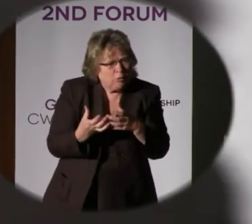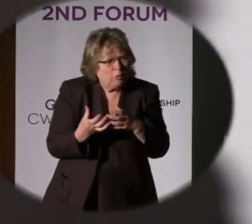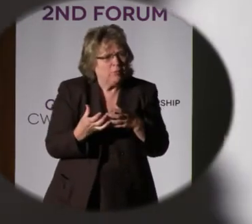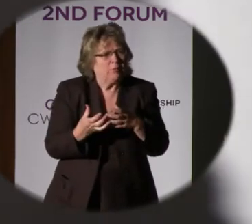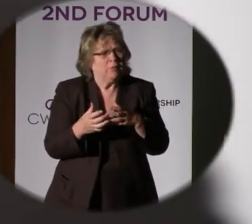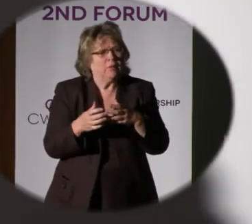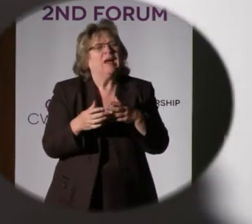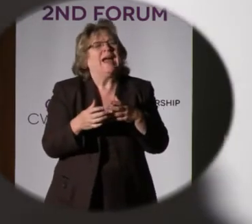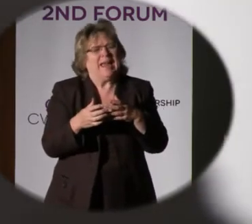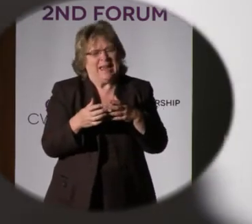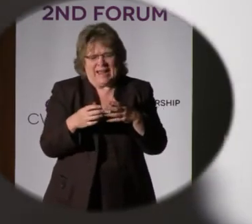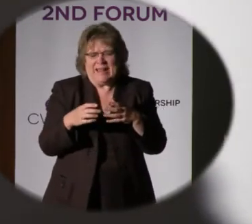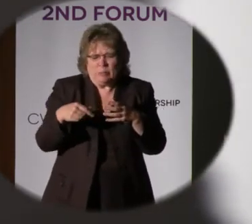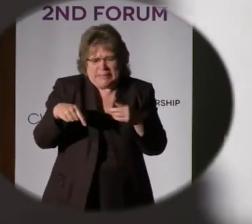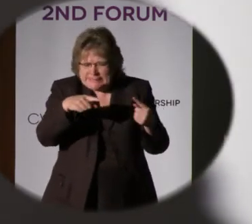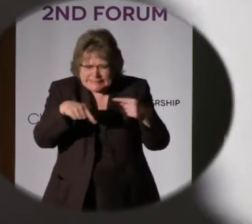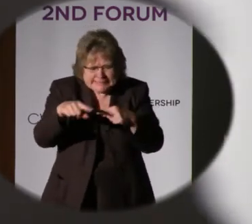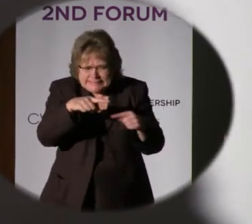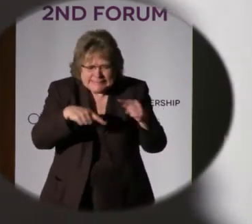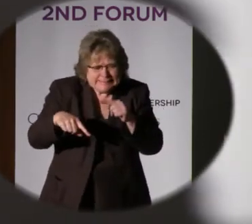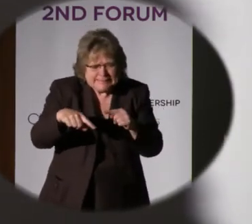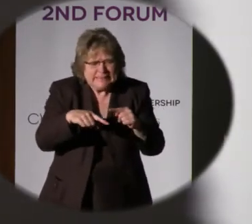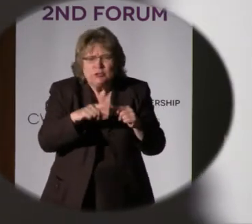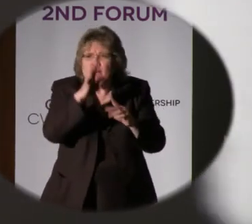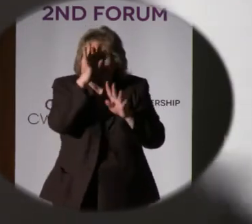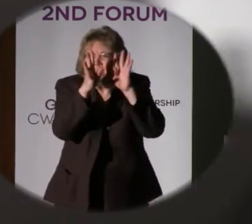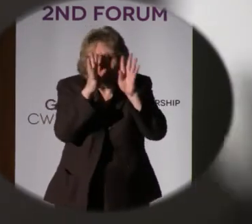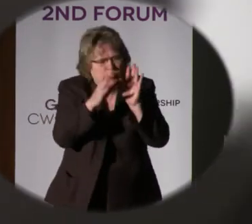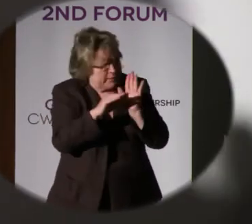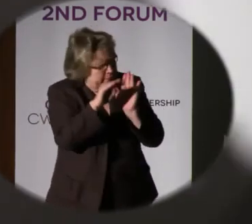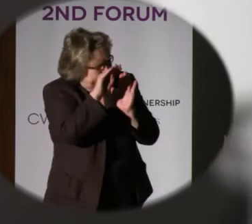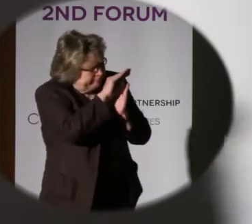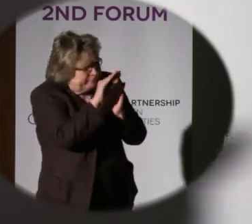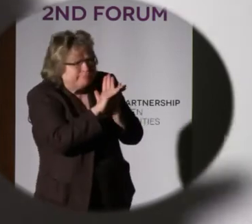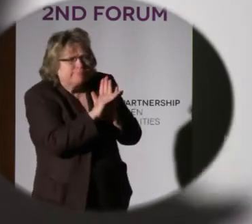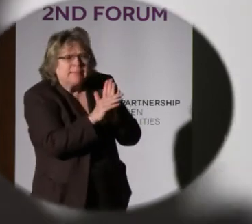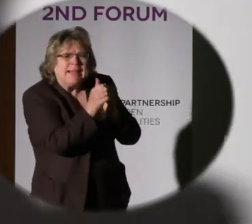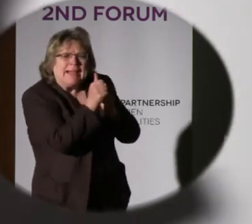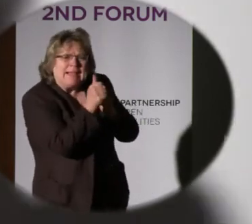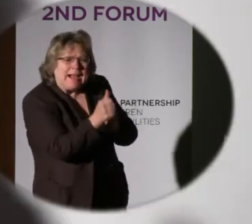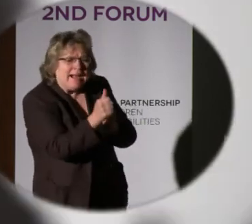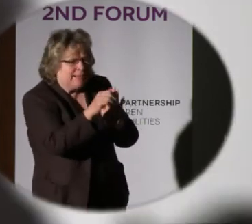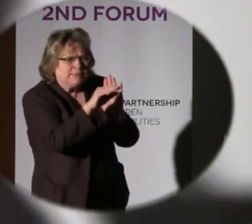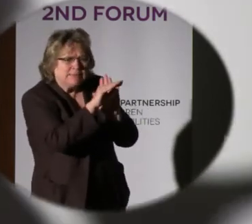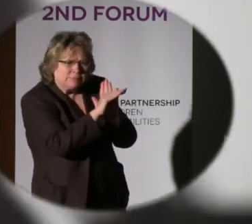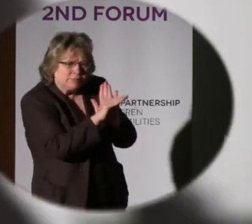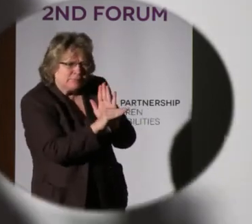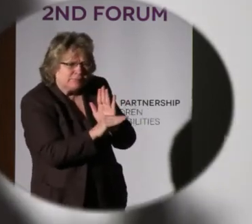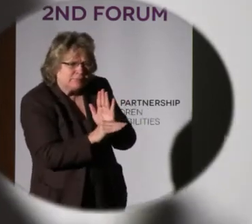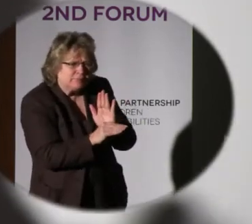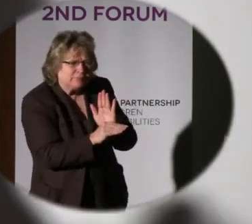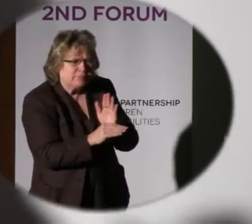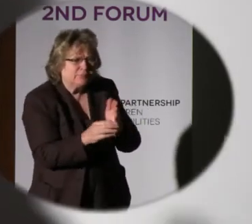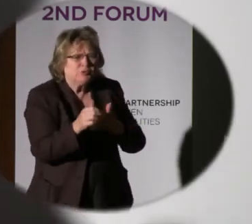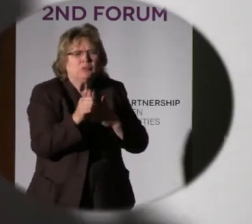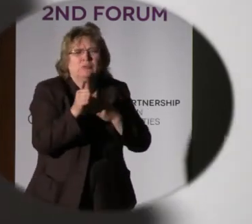process, we thought it was the right opportunity, and we seized it. We seized it by convening a